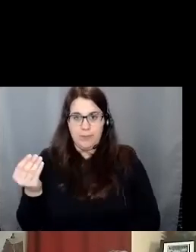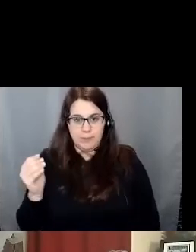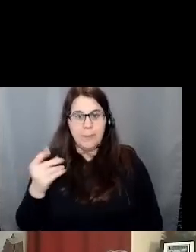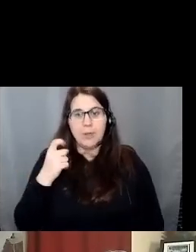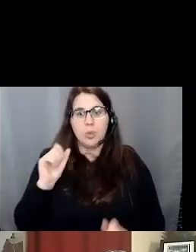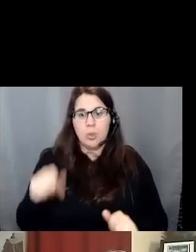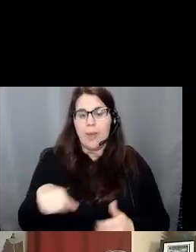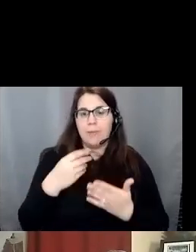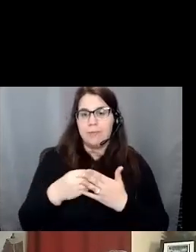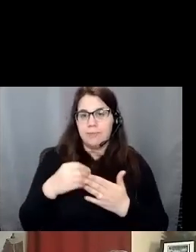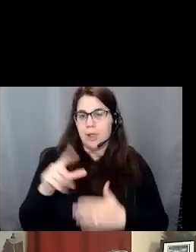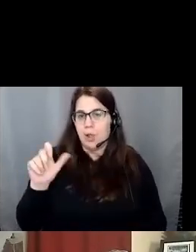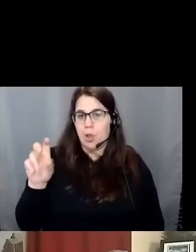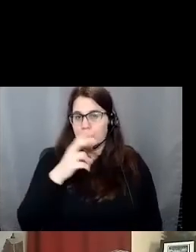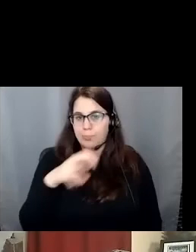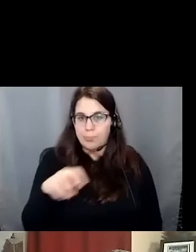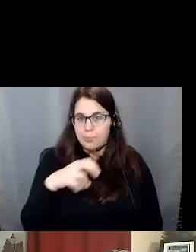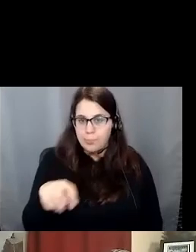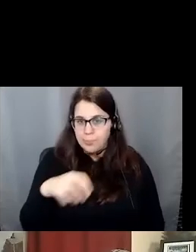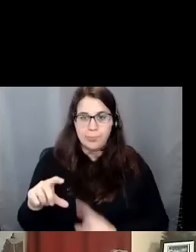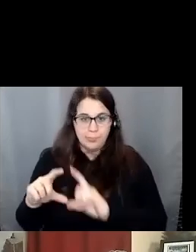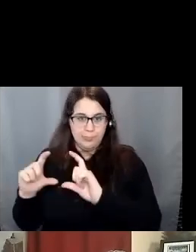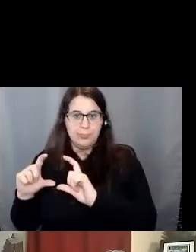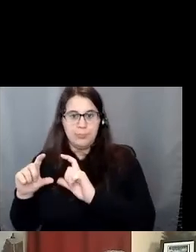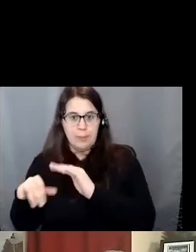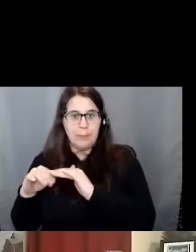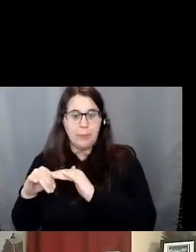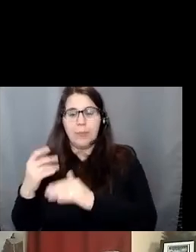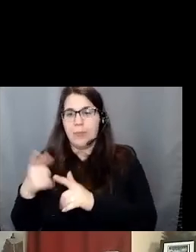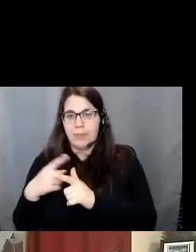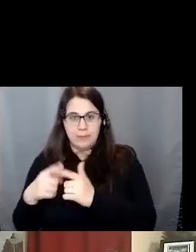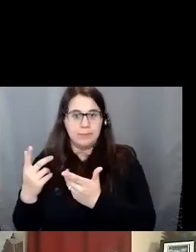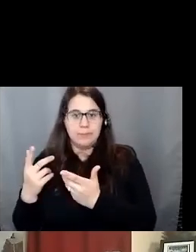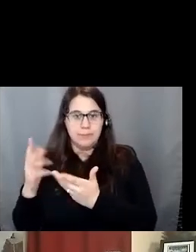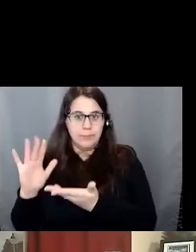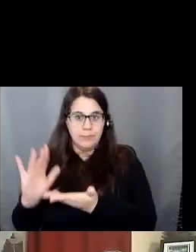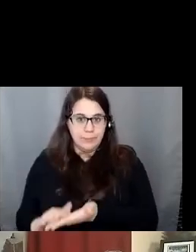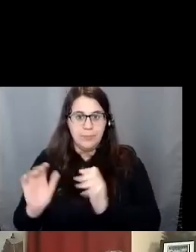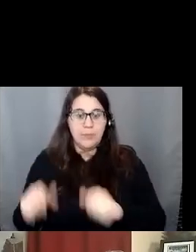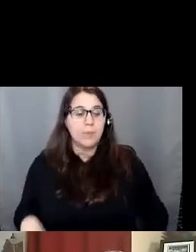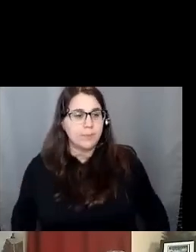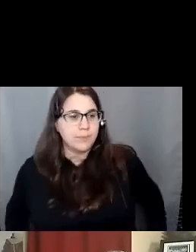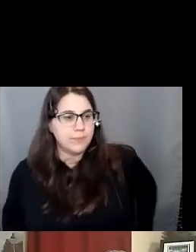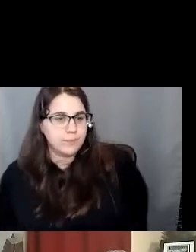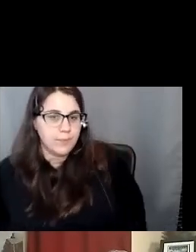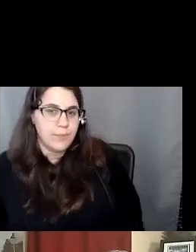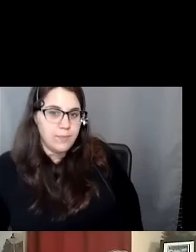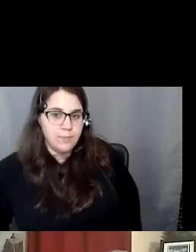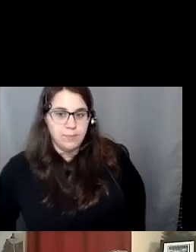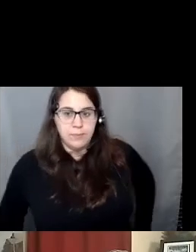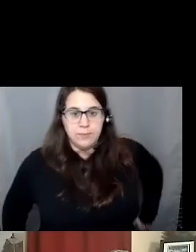loadable. So just wanted to show you that. One of the great things about the card is that it really has good